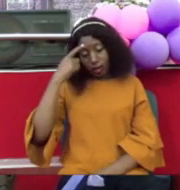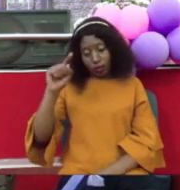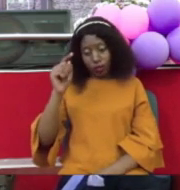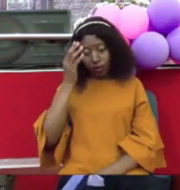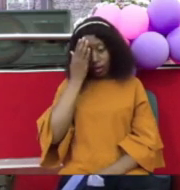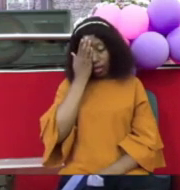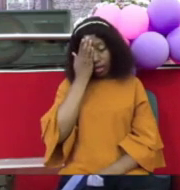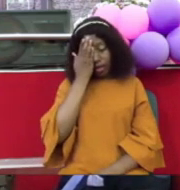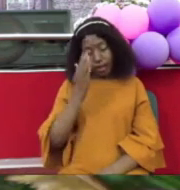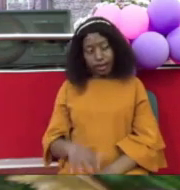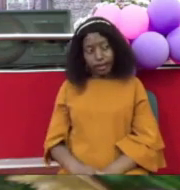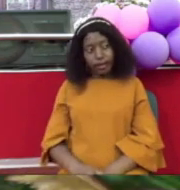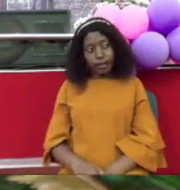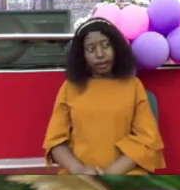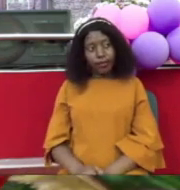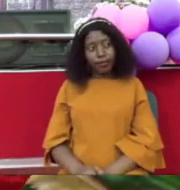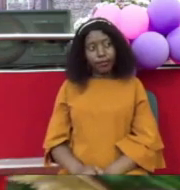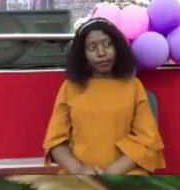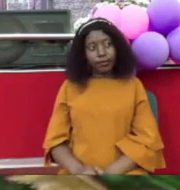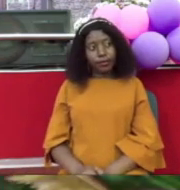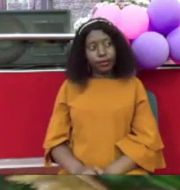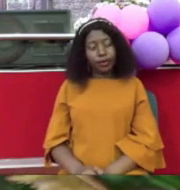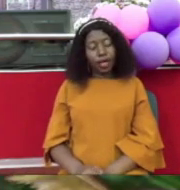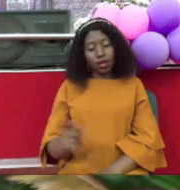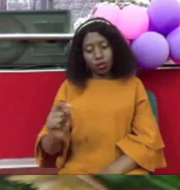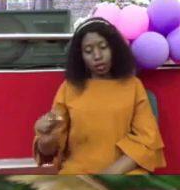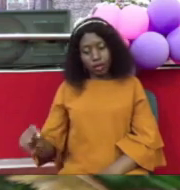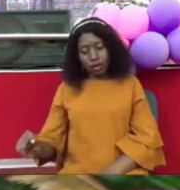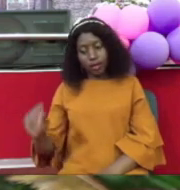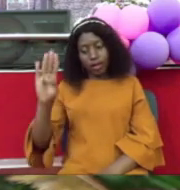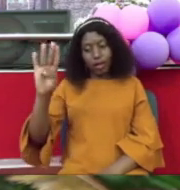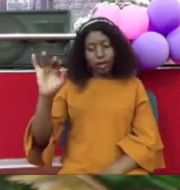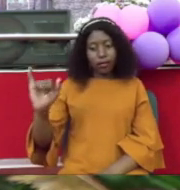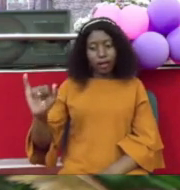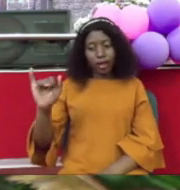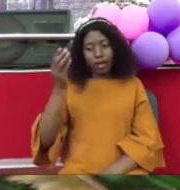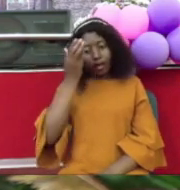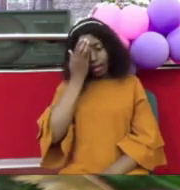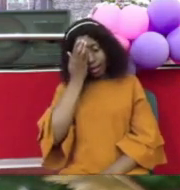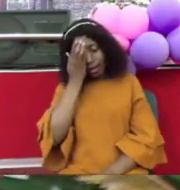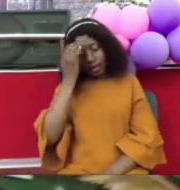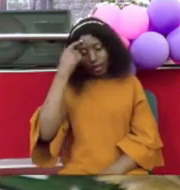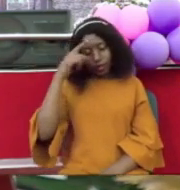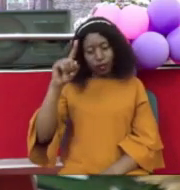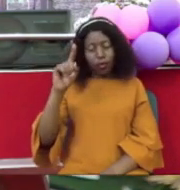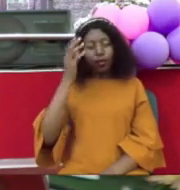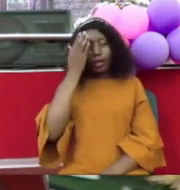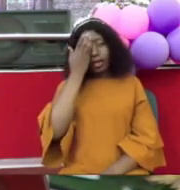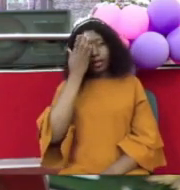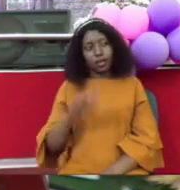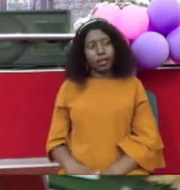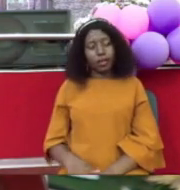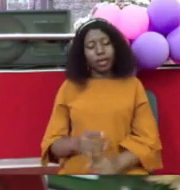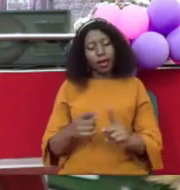na wana wa Israeli. To the Israelites. Oh, likawa limeandikiwa wana wa Israeli. In the New Testament. Nalo agano